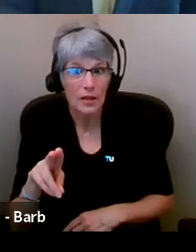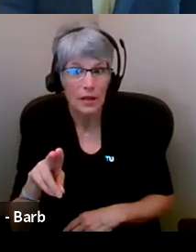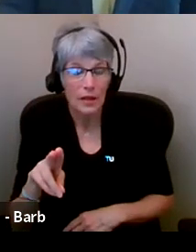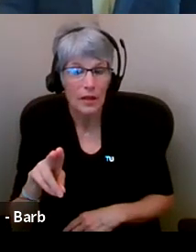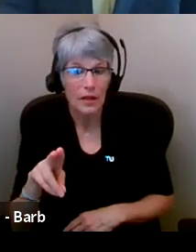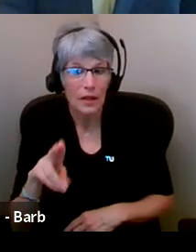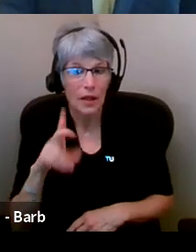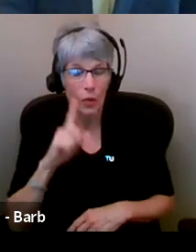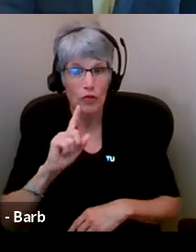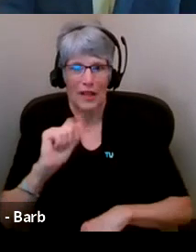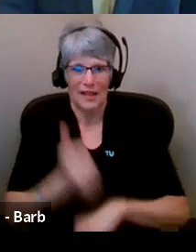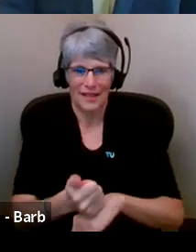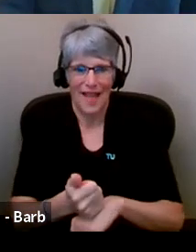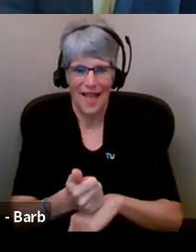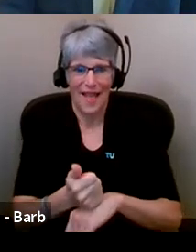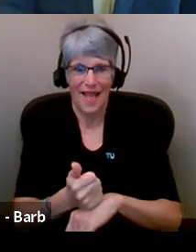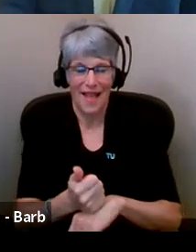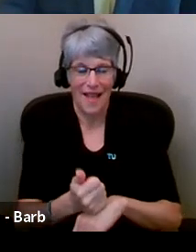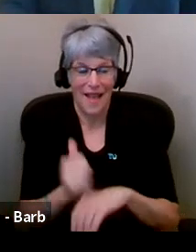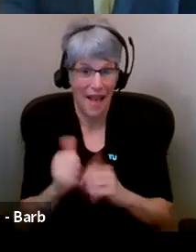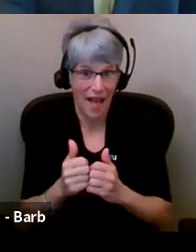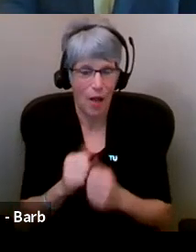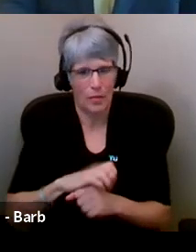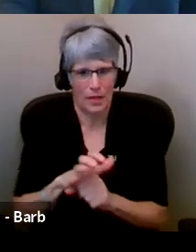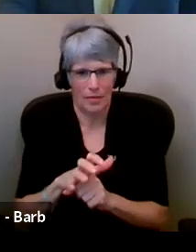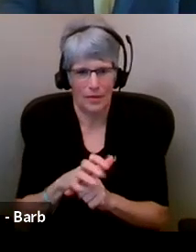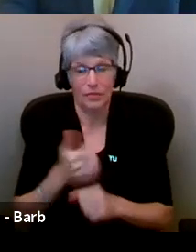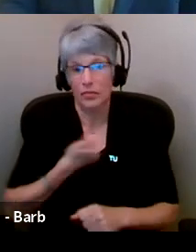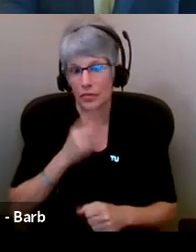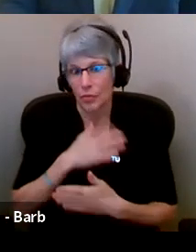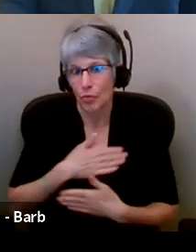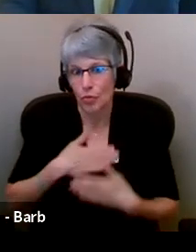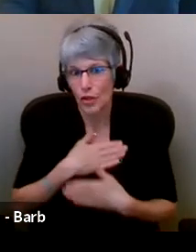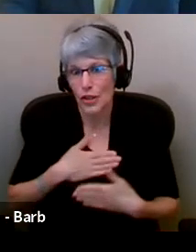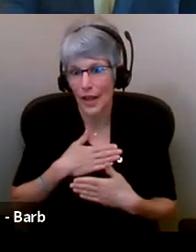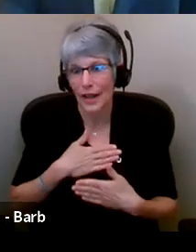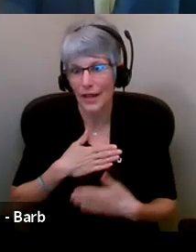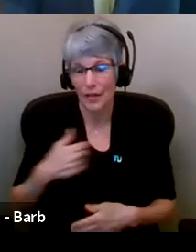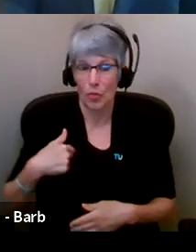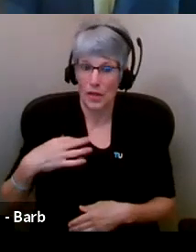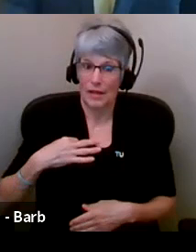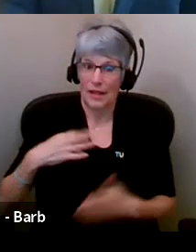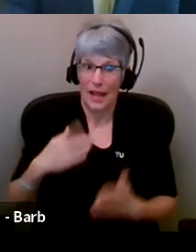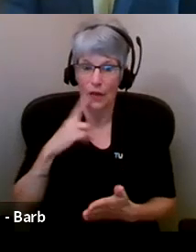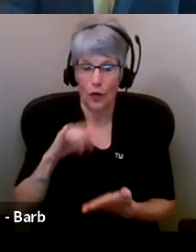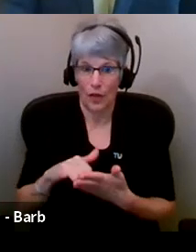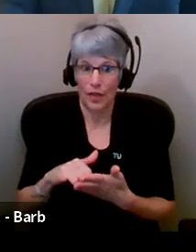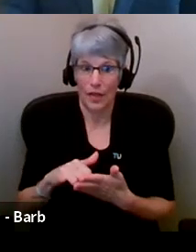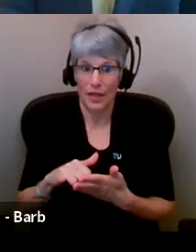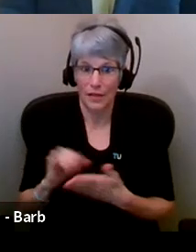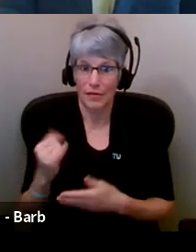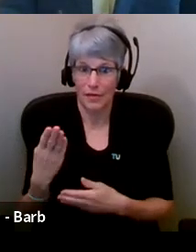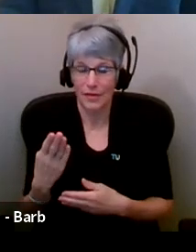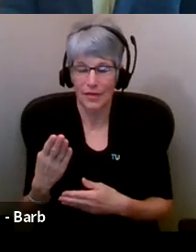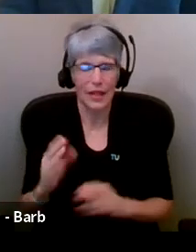the pandemic. And one of the things that I'm very appreciative of is, you know, as a candidate for this position, It was clear